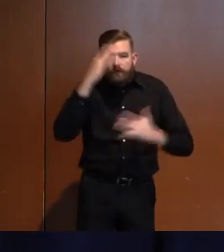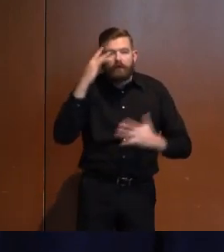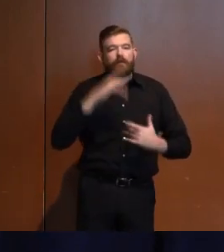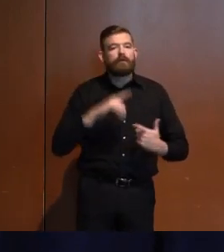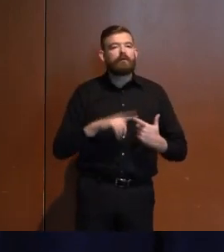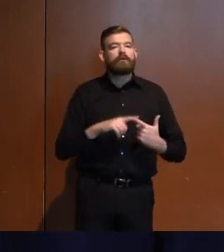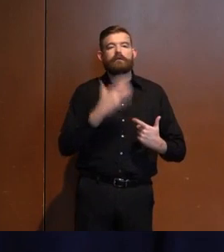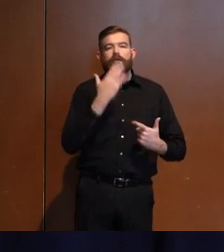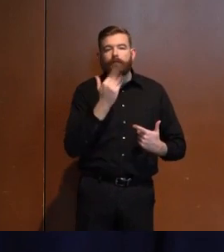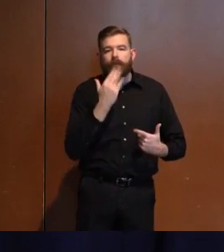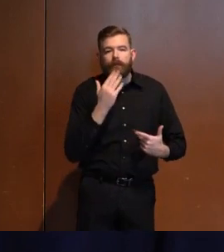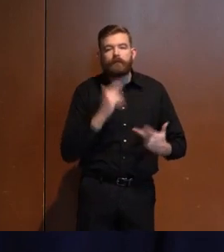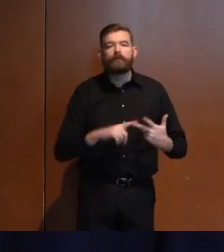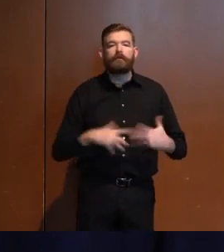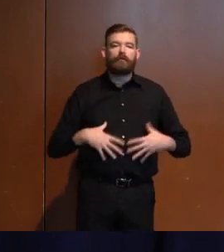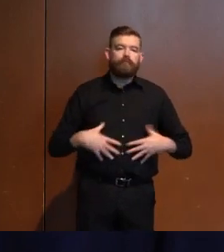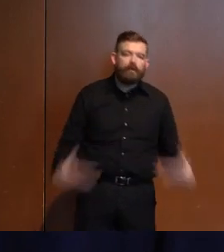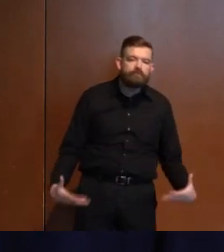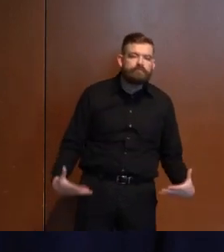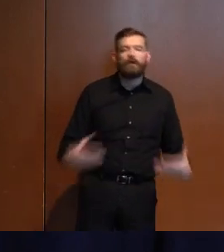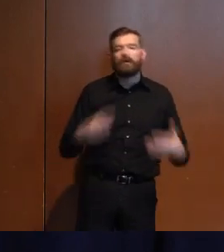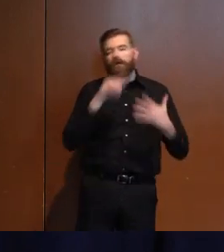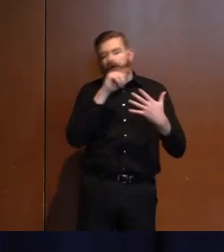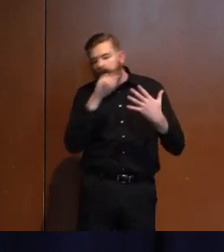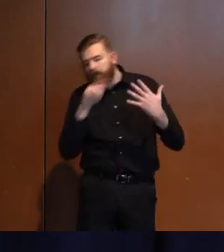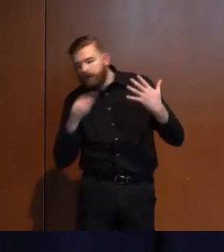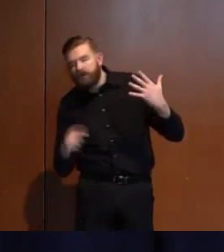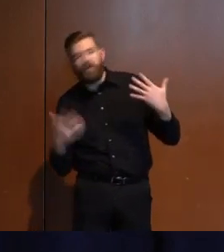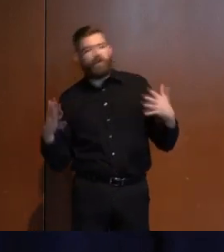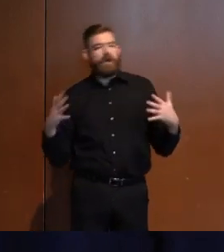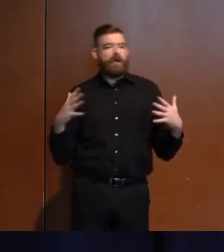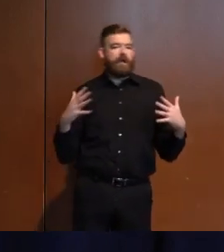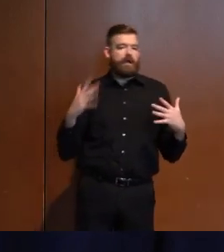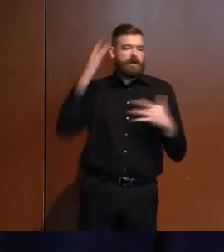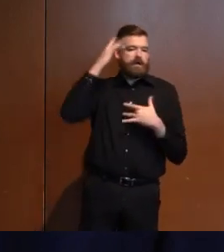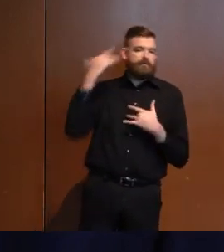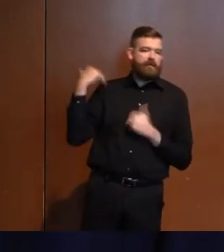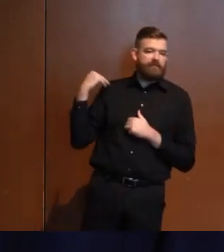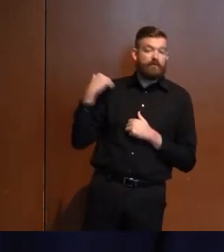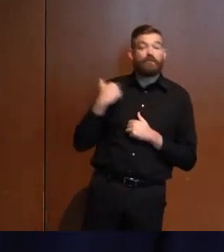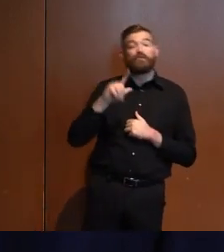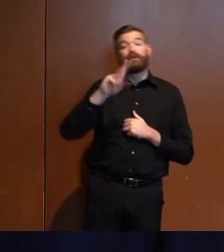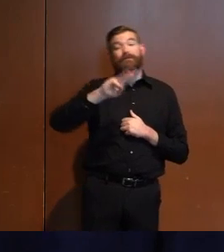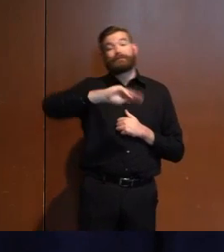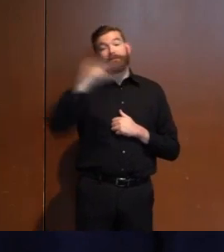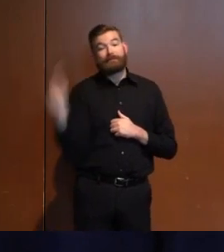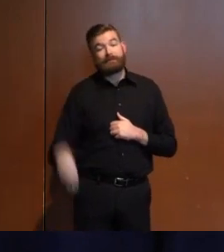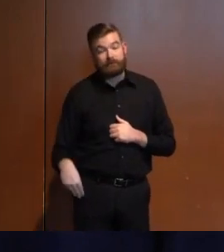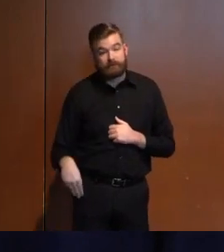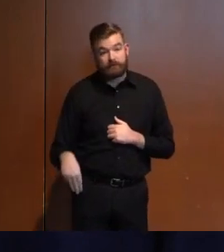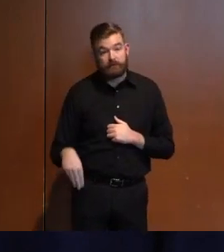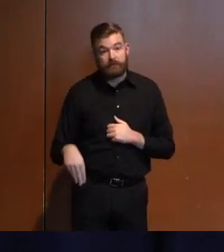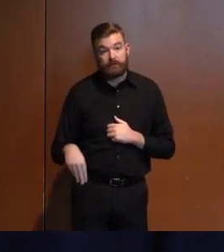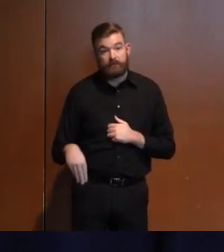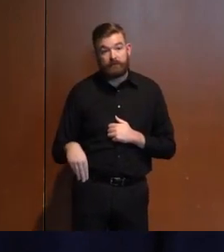obesity. And overall, 26%, or 16 cases, are from our long-term